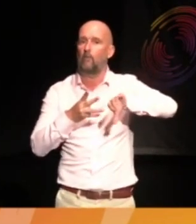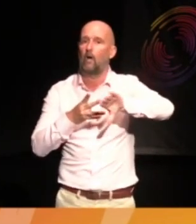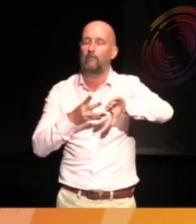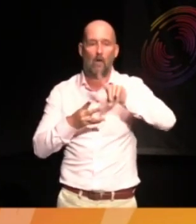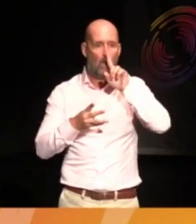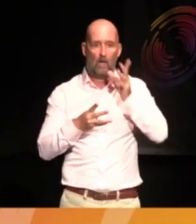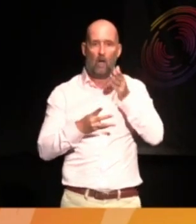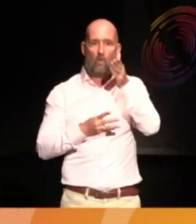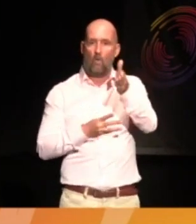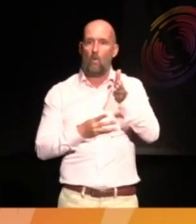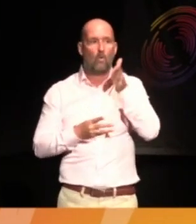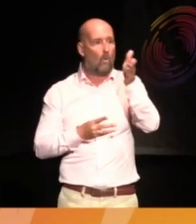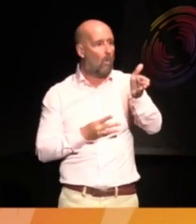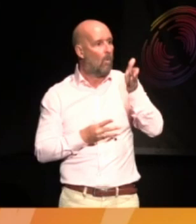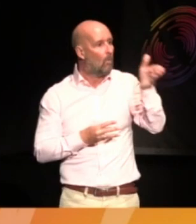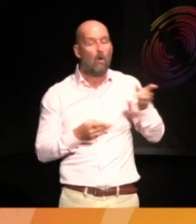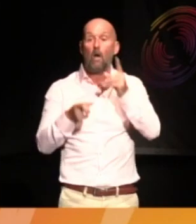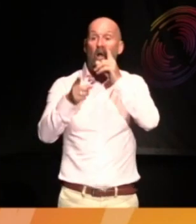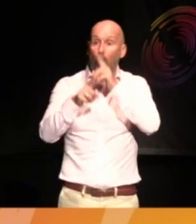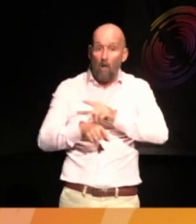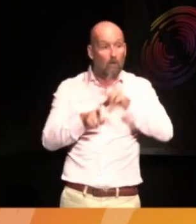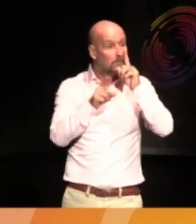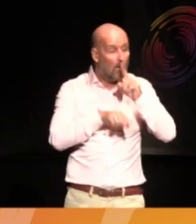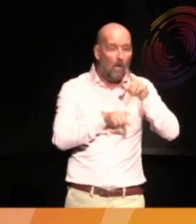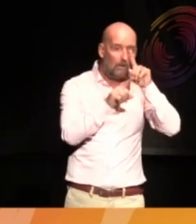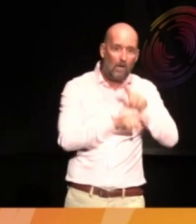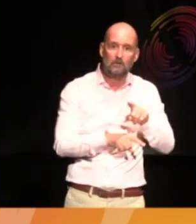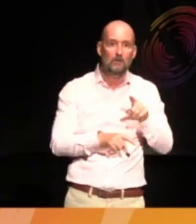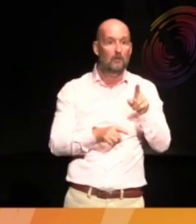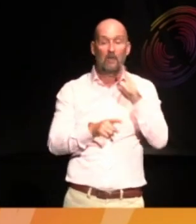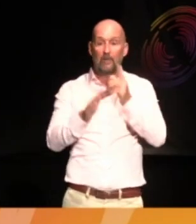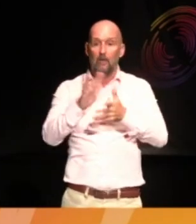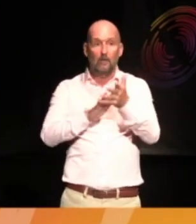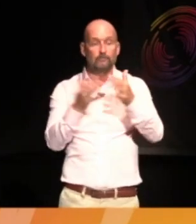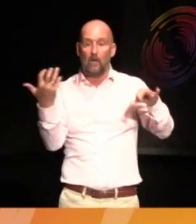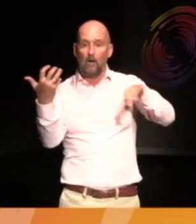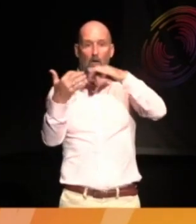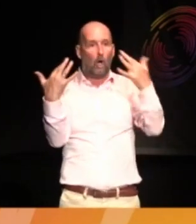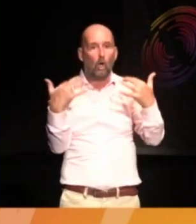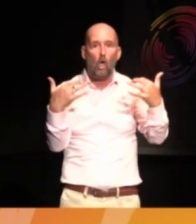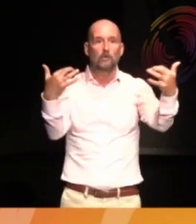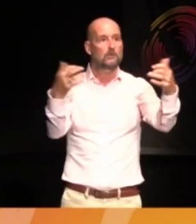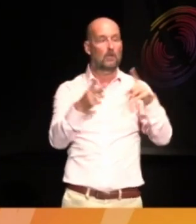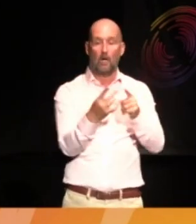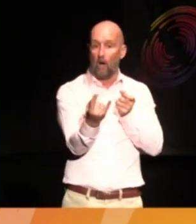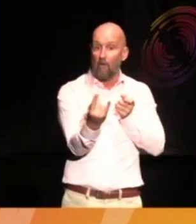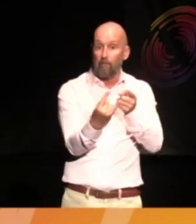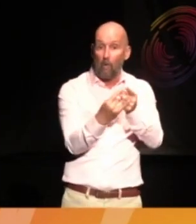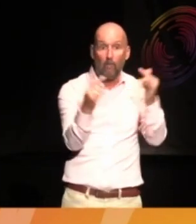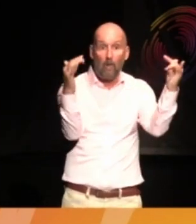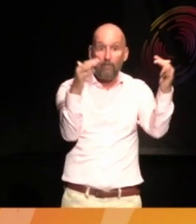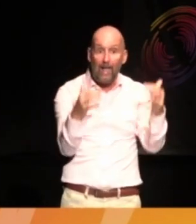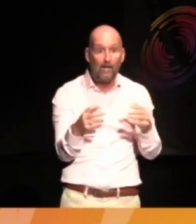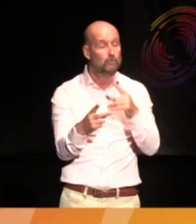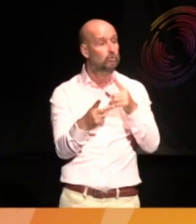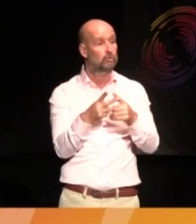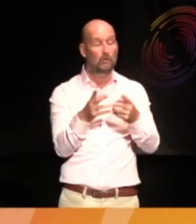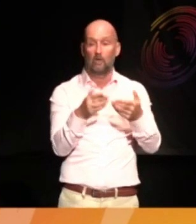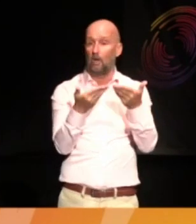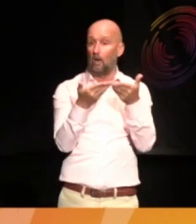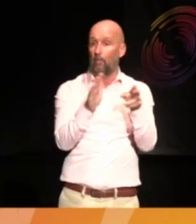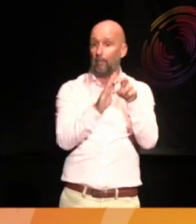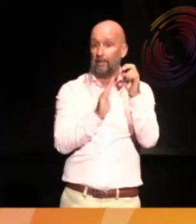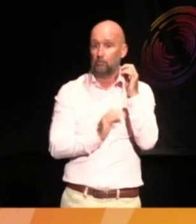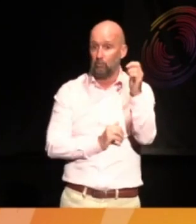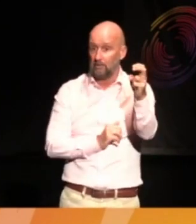can't go to those places. So it could be a concert or a football match or utilising public transport.